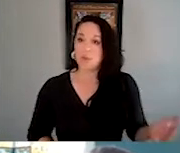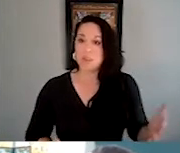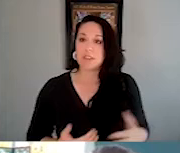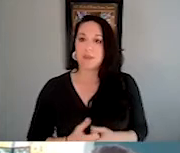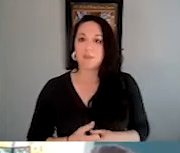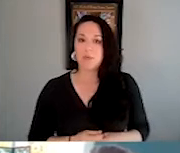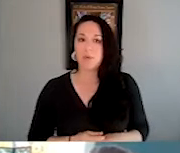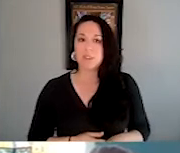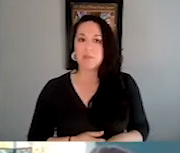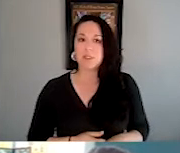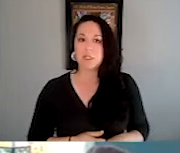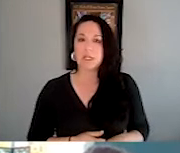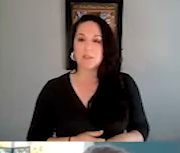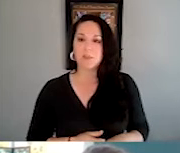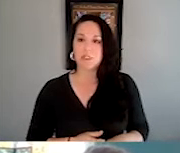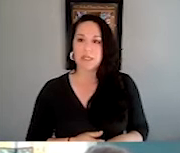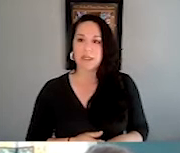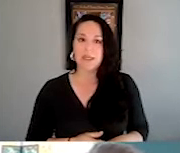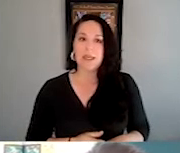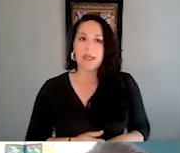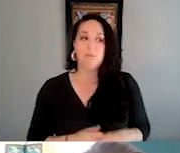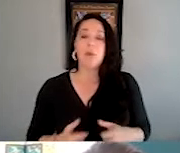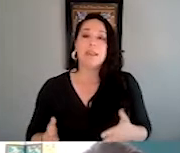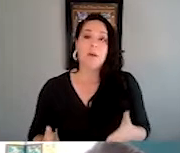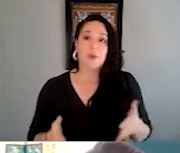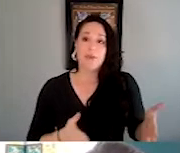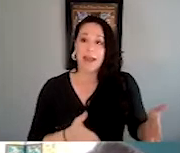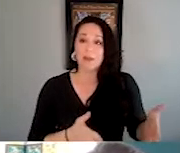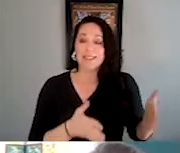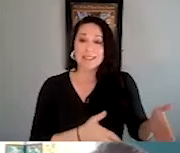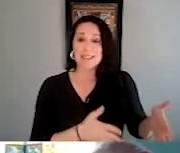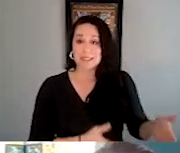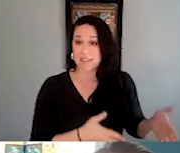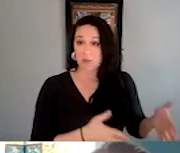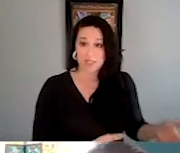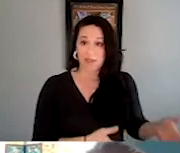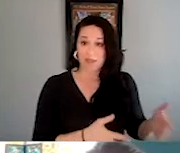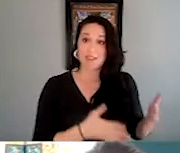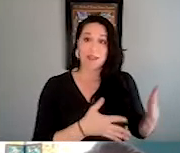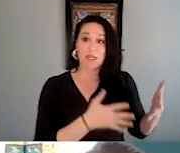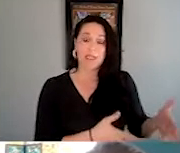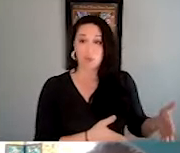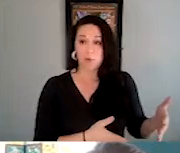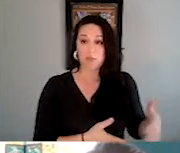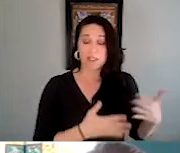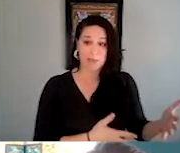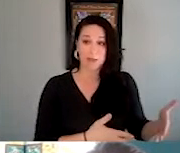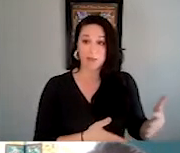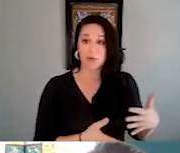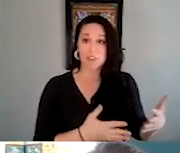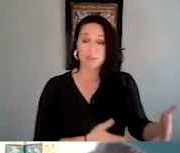started talking to the school systems and pulling suspension and expulsion data. And with that, we found that 66% of the kids that were getting in trouble,